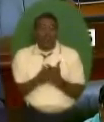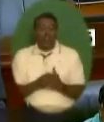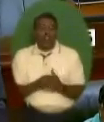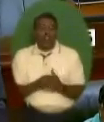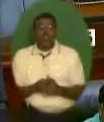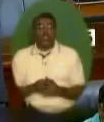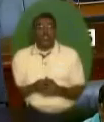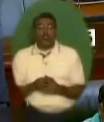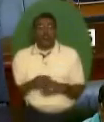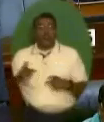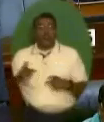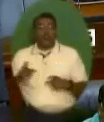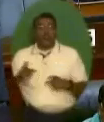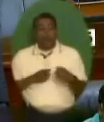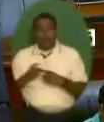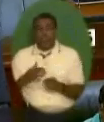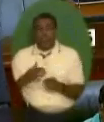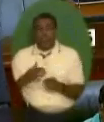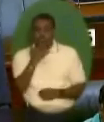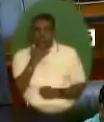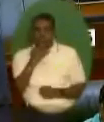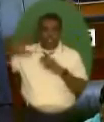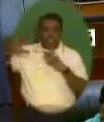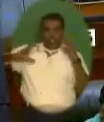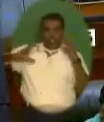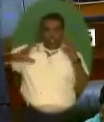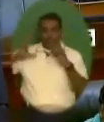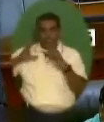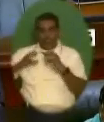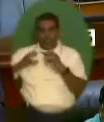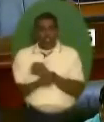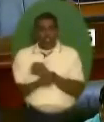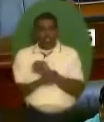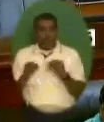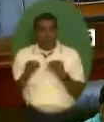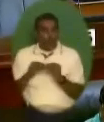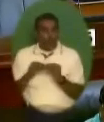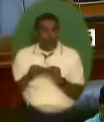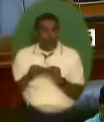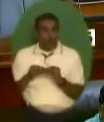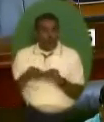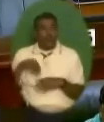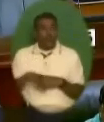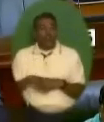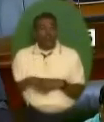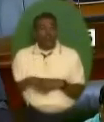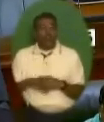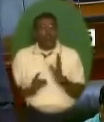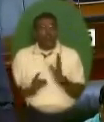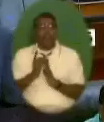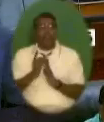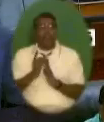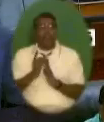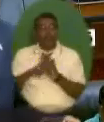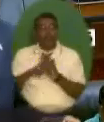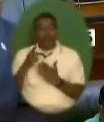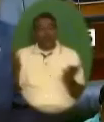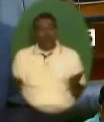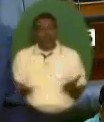mismanagement, waste, and corruption, which should form no part of the execution of the development program.